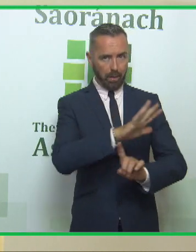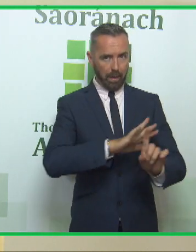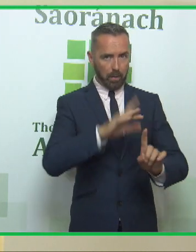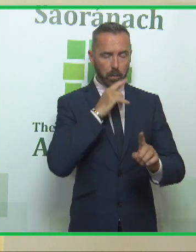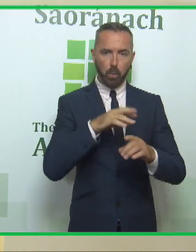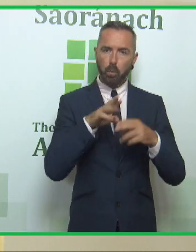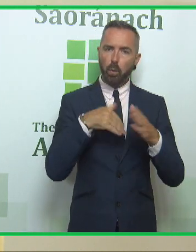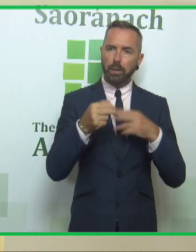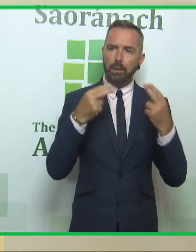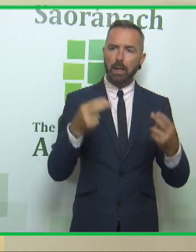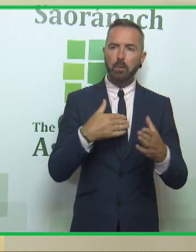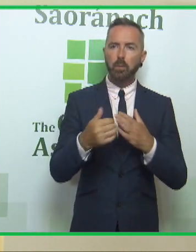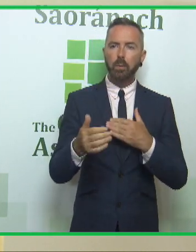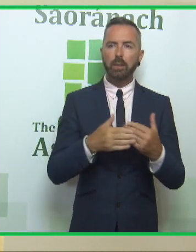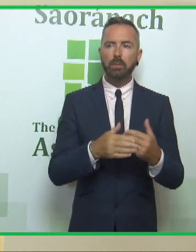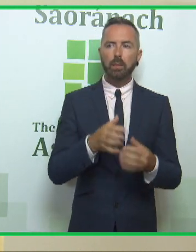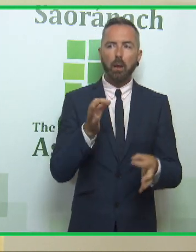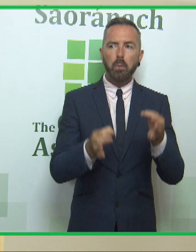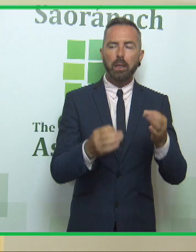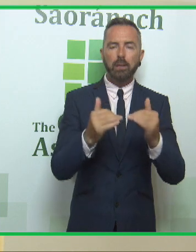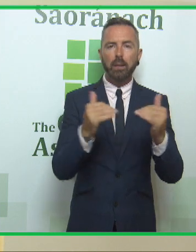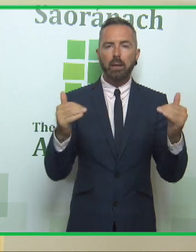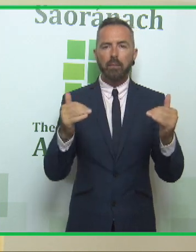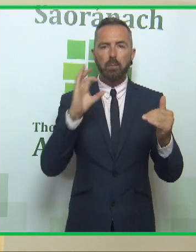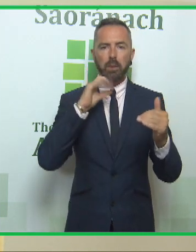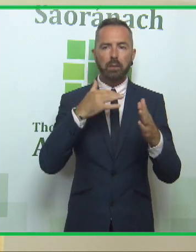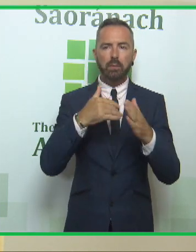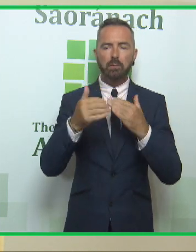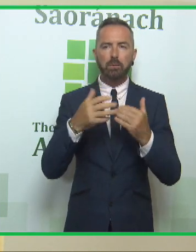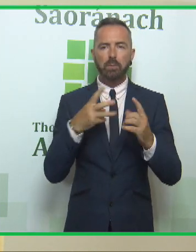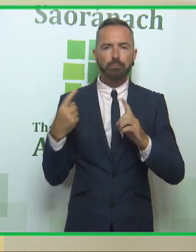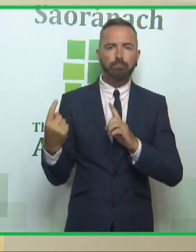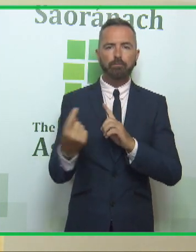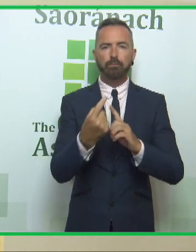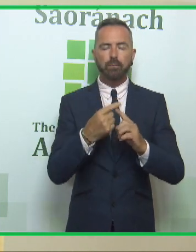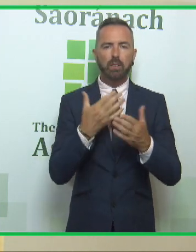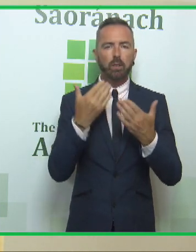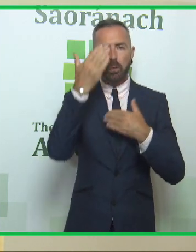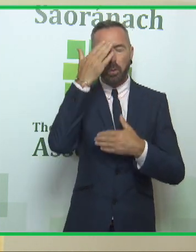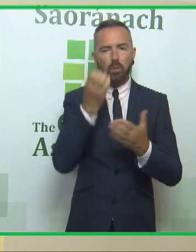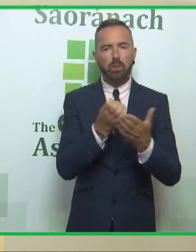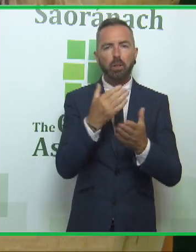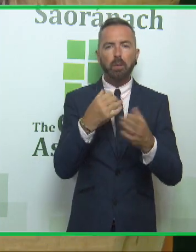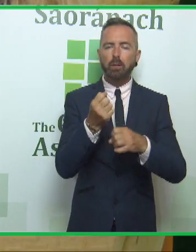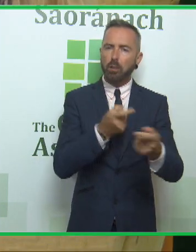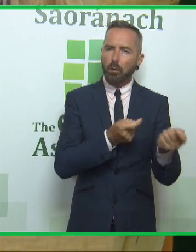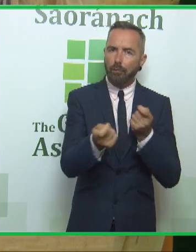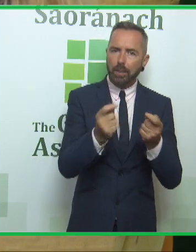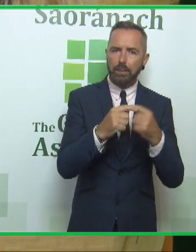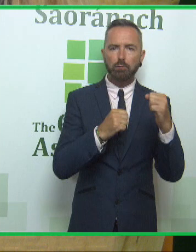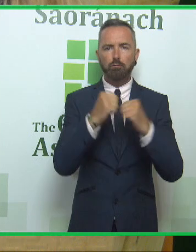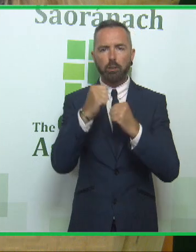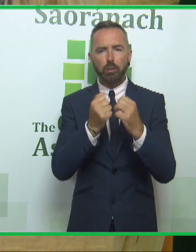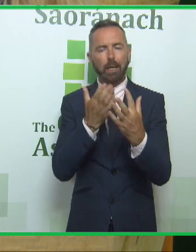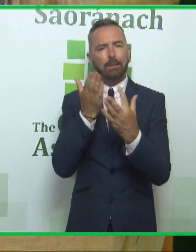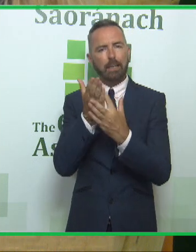small p or big P, whatever your level, because actually it comes around to what Nuno was describing yesterday, the governance, the structures, the